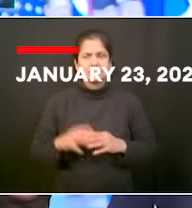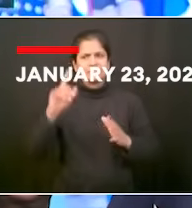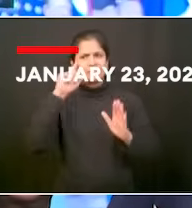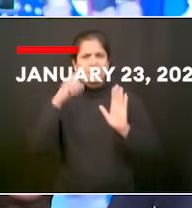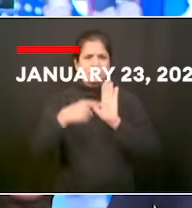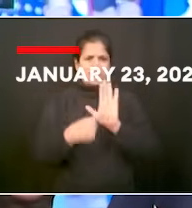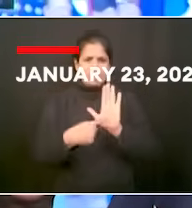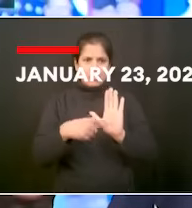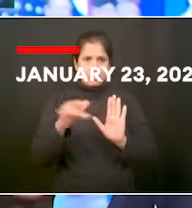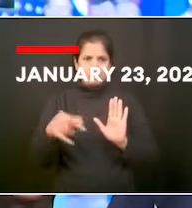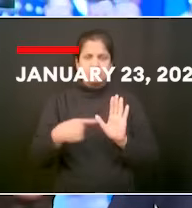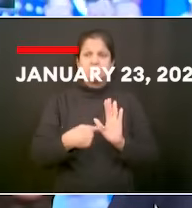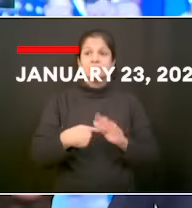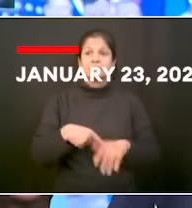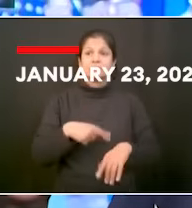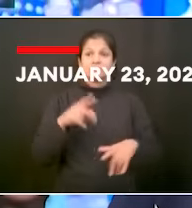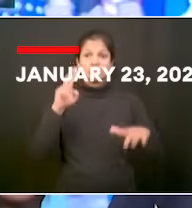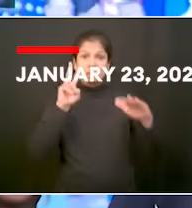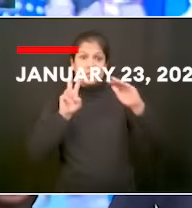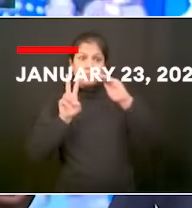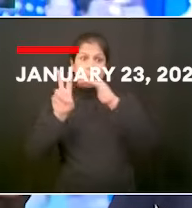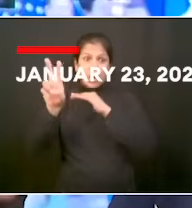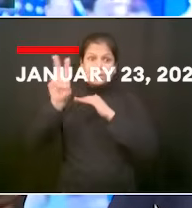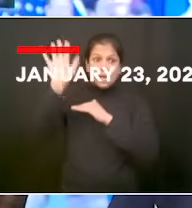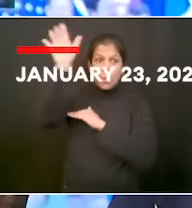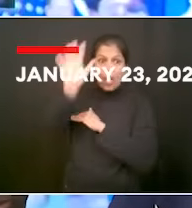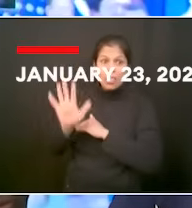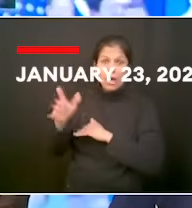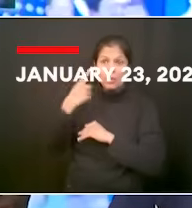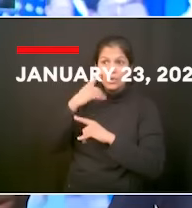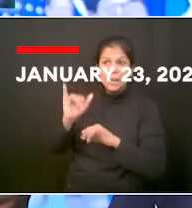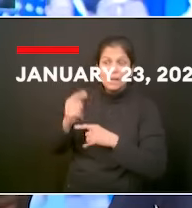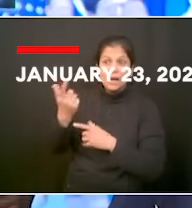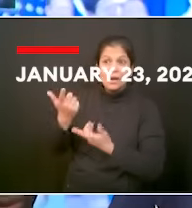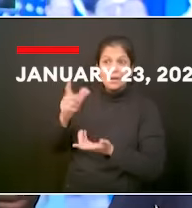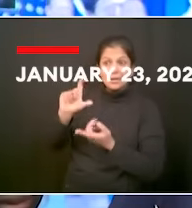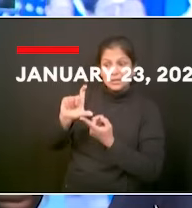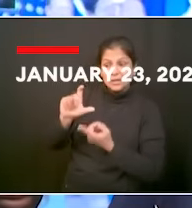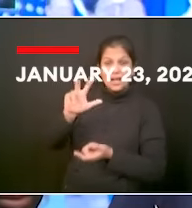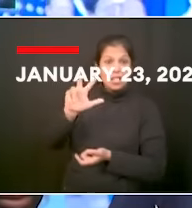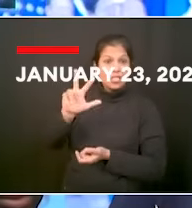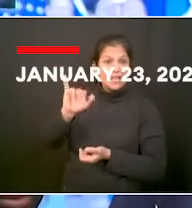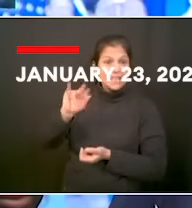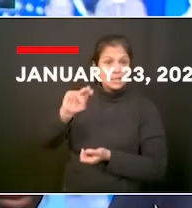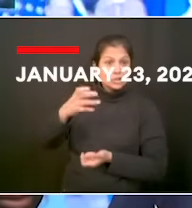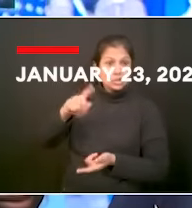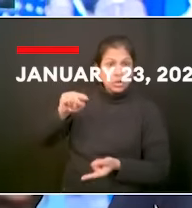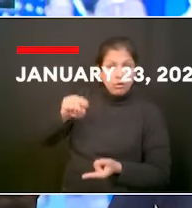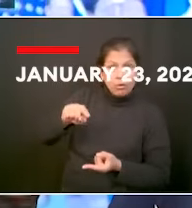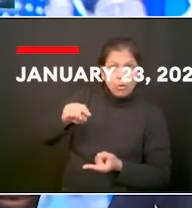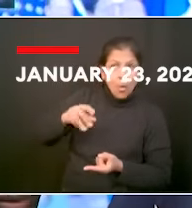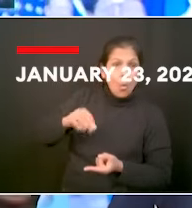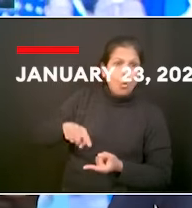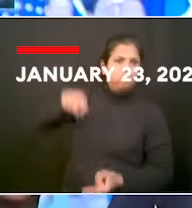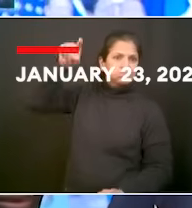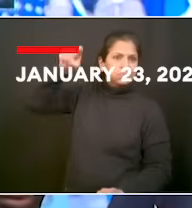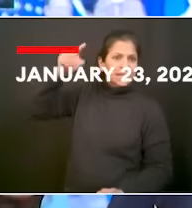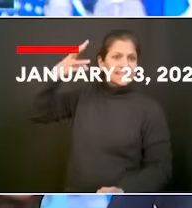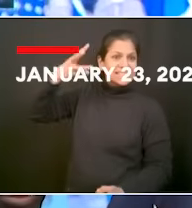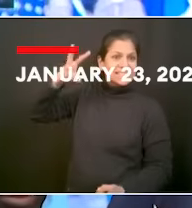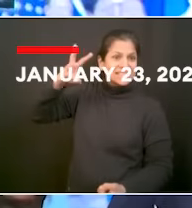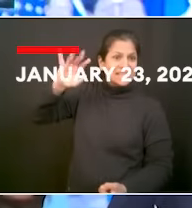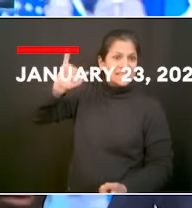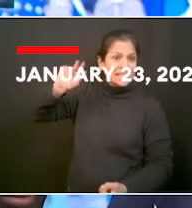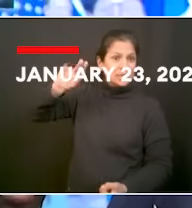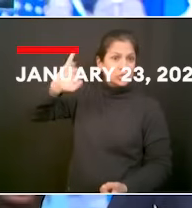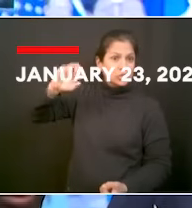forecast, it said it could be as little as 3 inches of snow. It said it could be as much as 16 inches. Now we're seeing that forecast start to narrow a little bit.